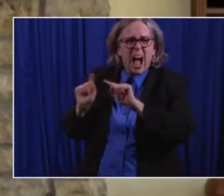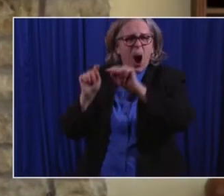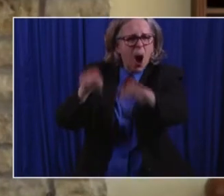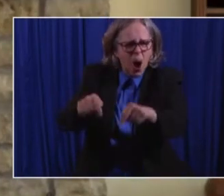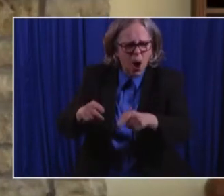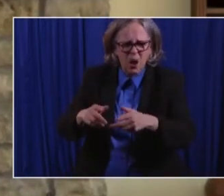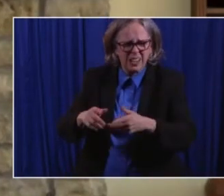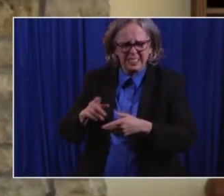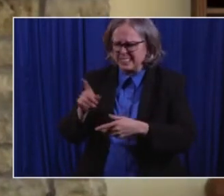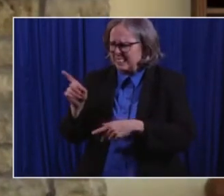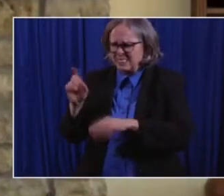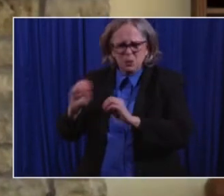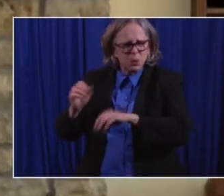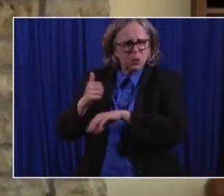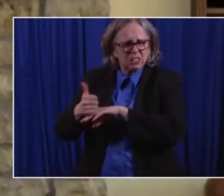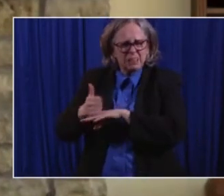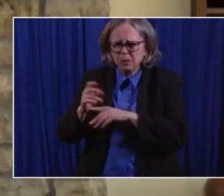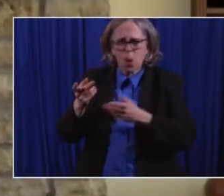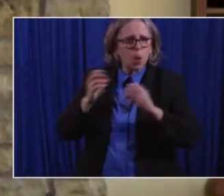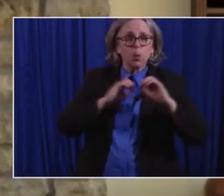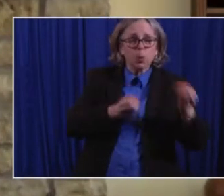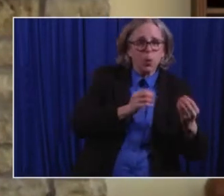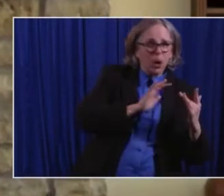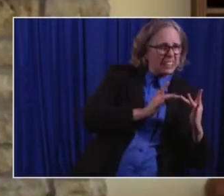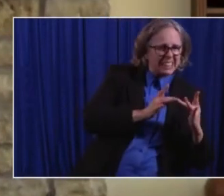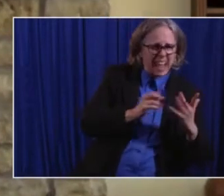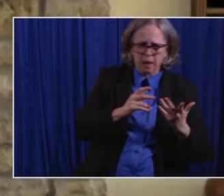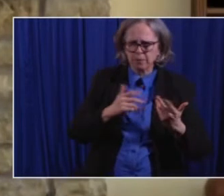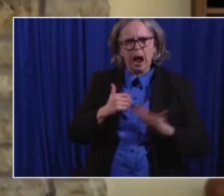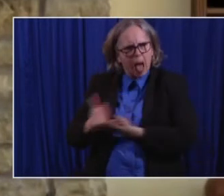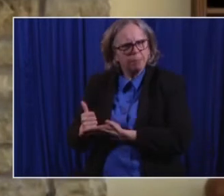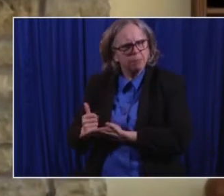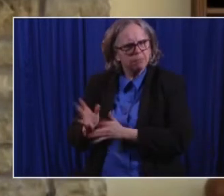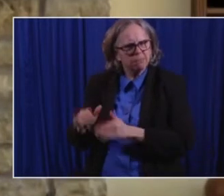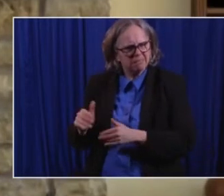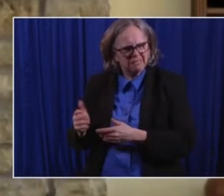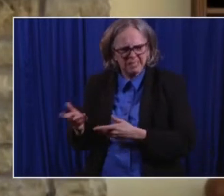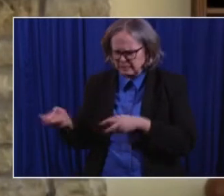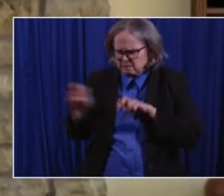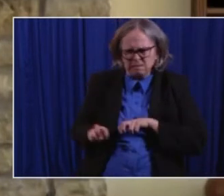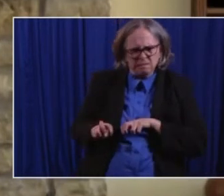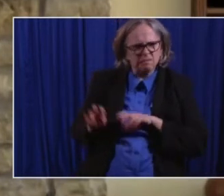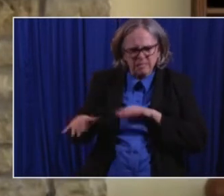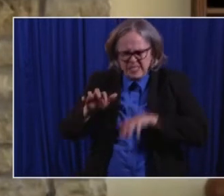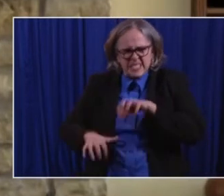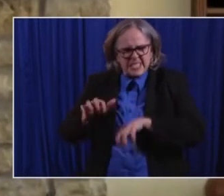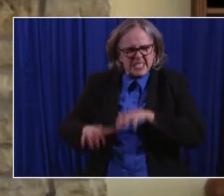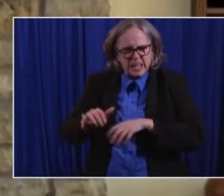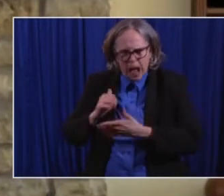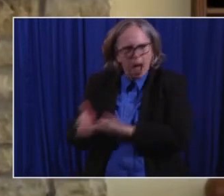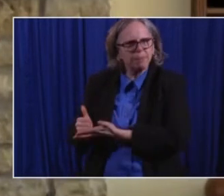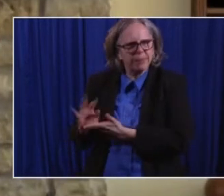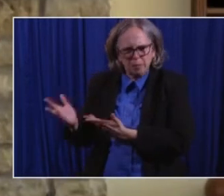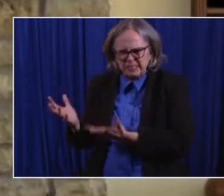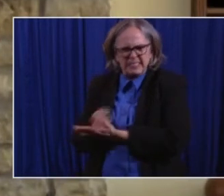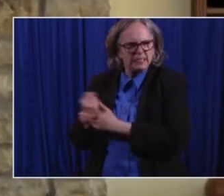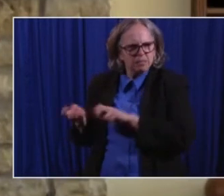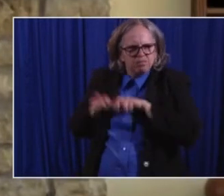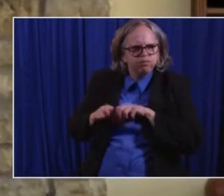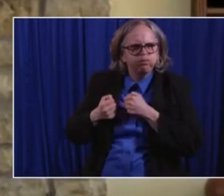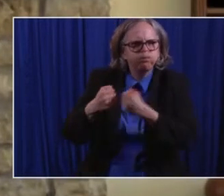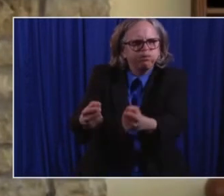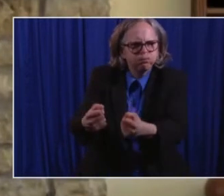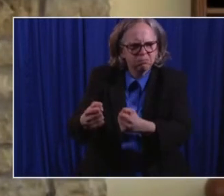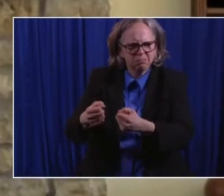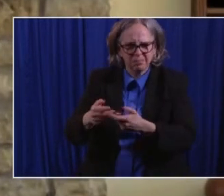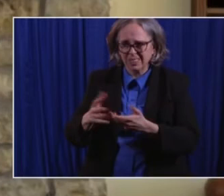the internet, if you can help them use the internet and get on. This is a time when we are all in this together. We